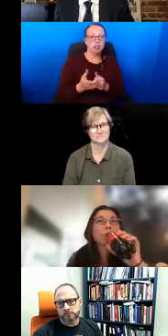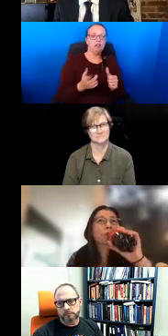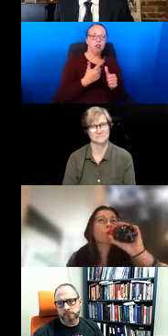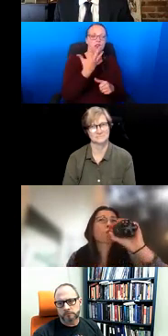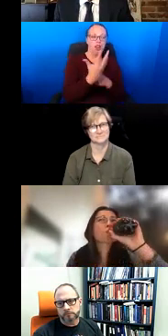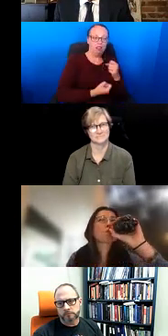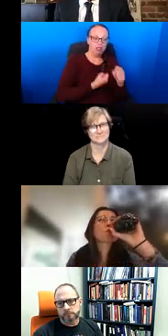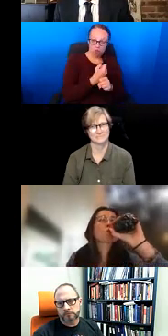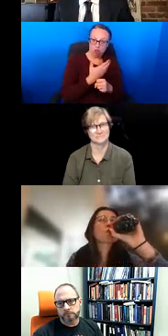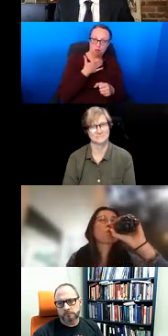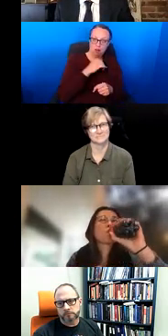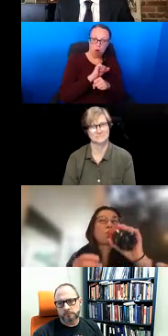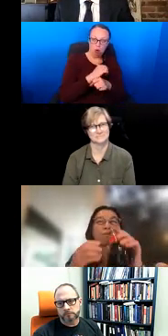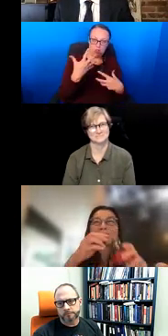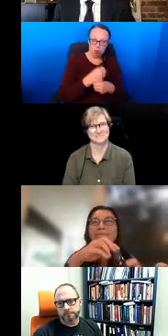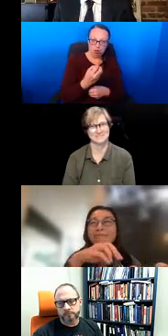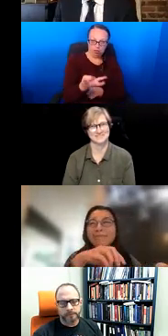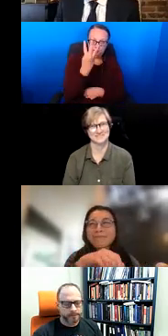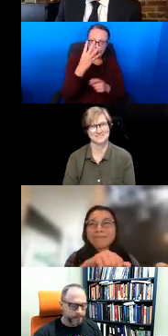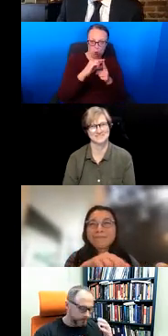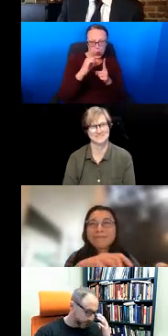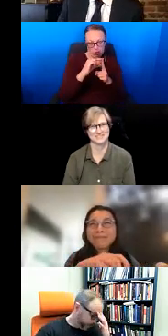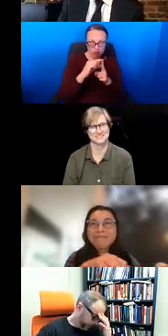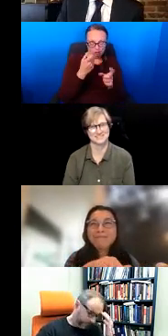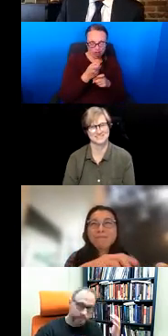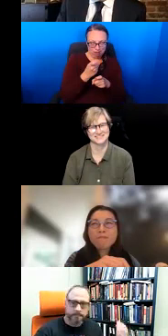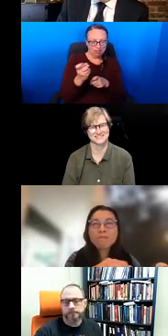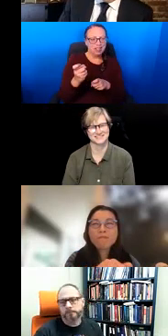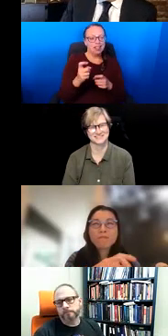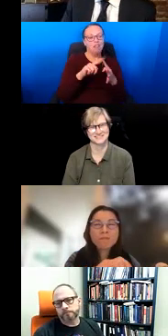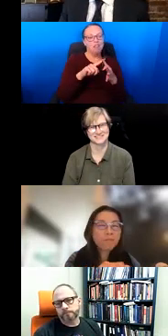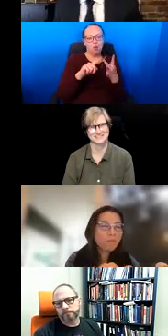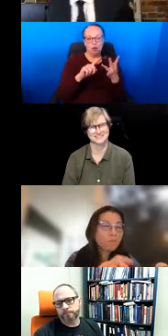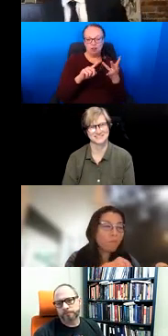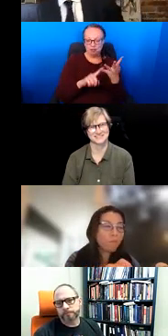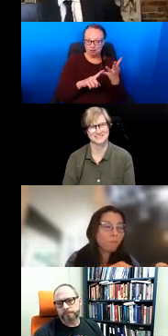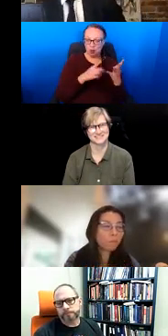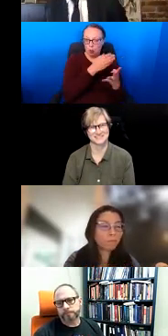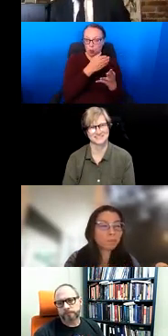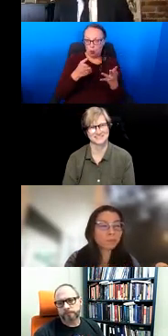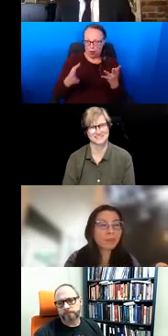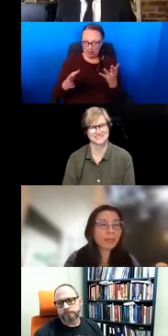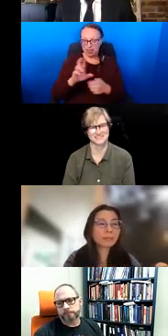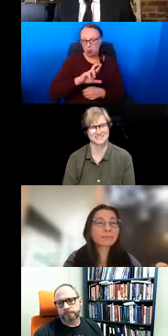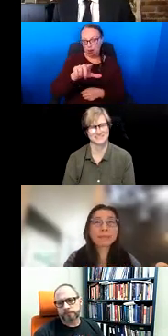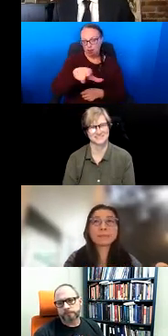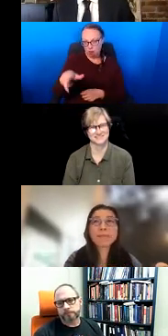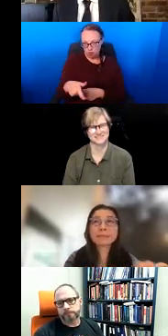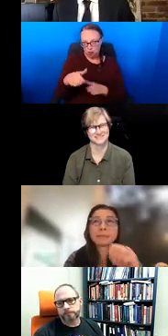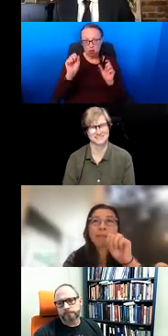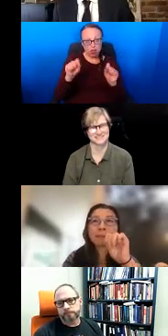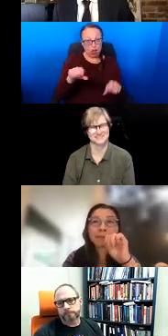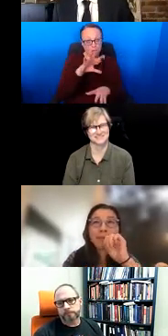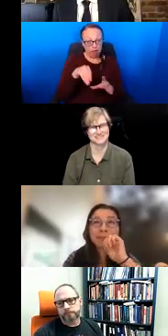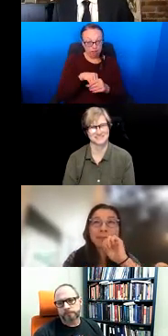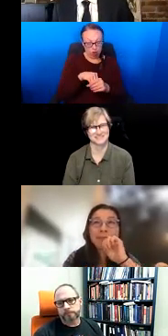work summarized in 4 words. We can think about those 4 different ways in which the right hemisphere might be involved. I'm